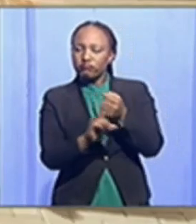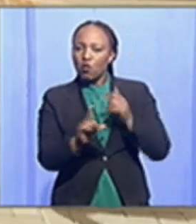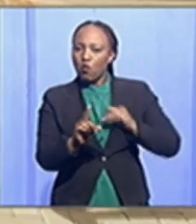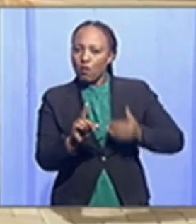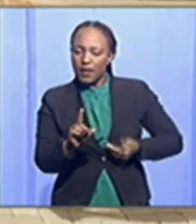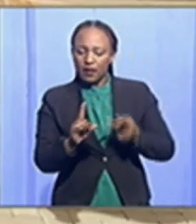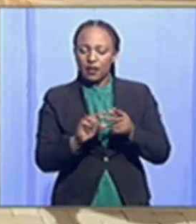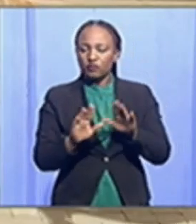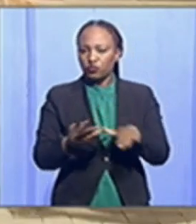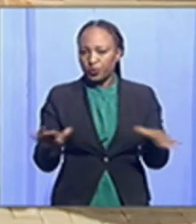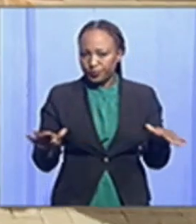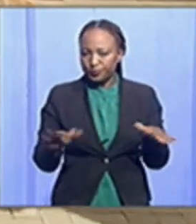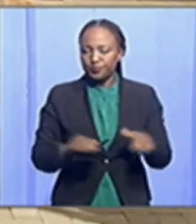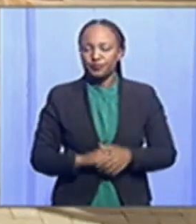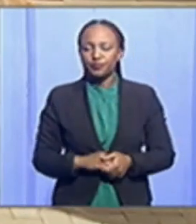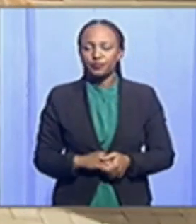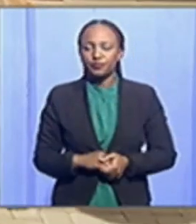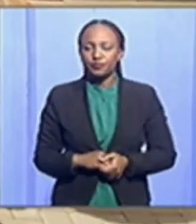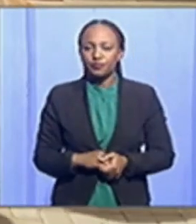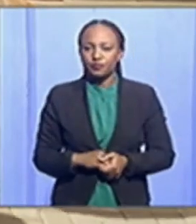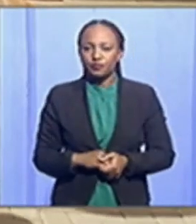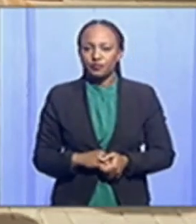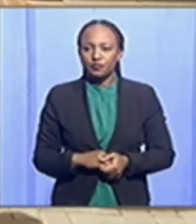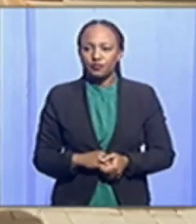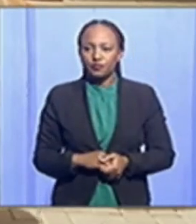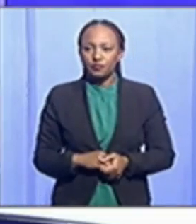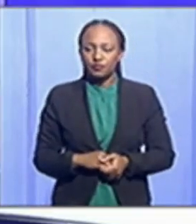Tebogo Msimanga, dikgang tsa SABC mo Kimberley.